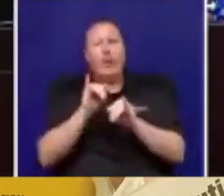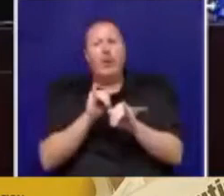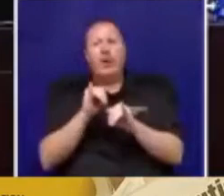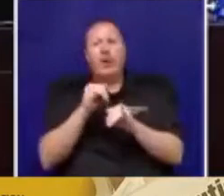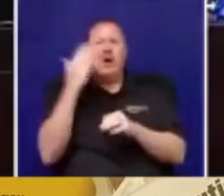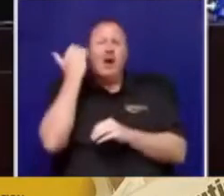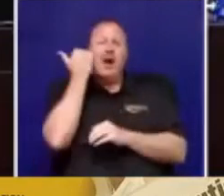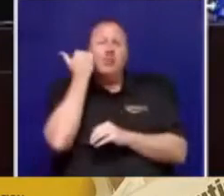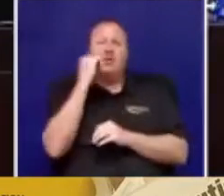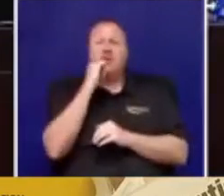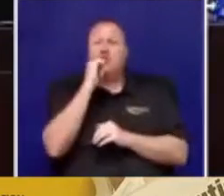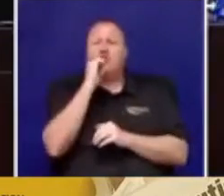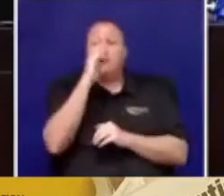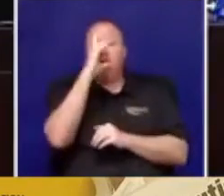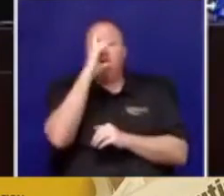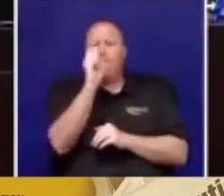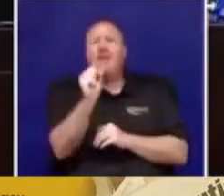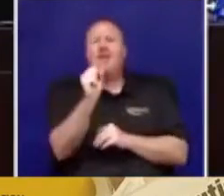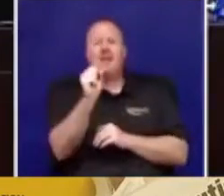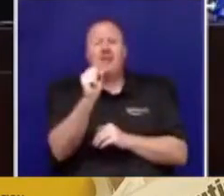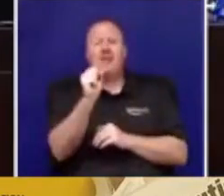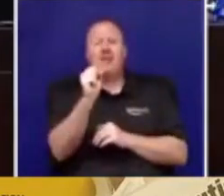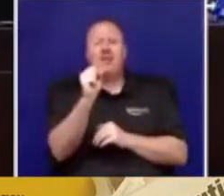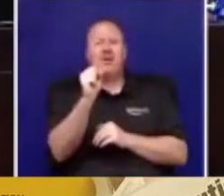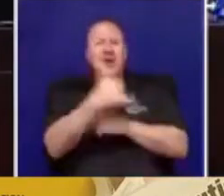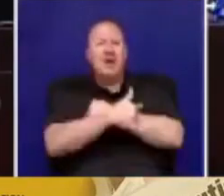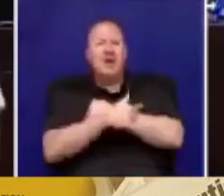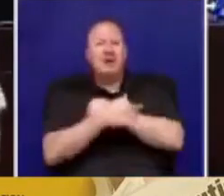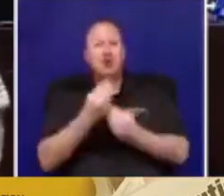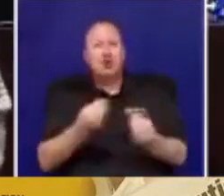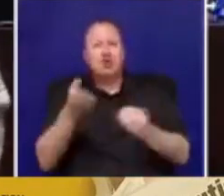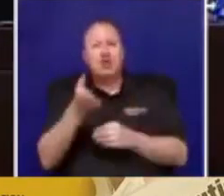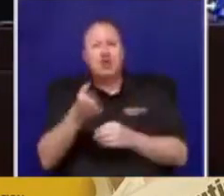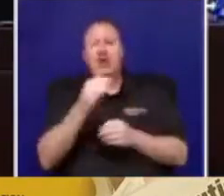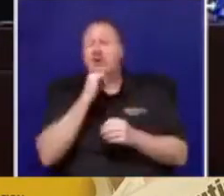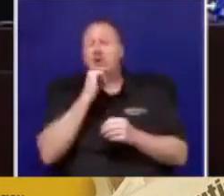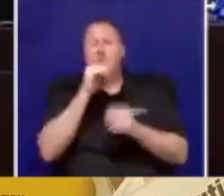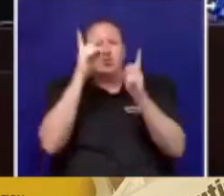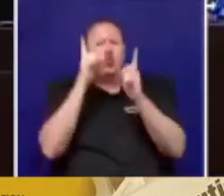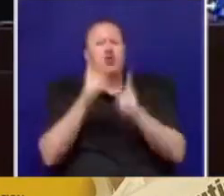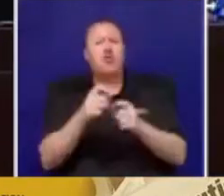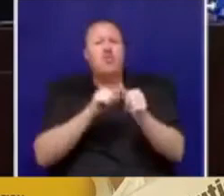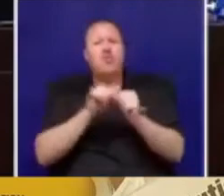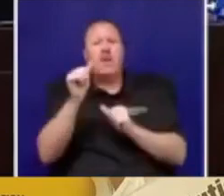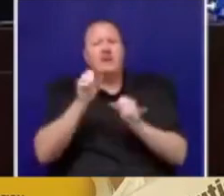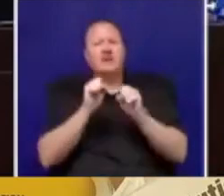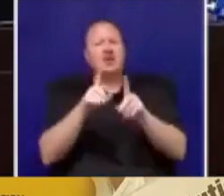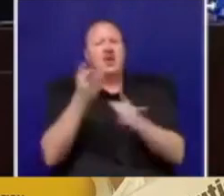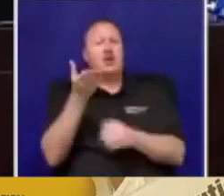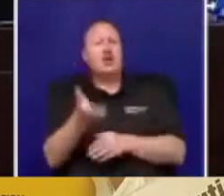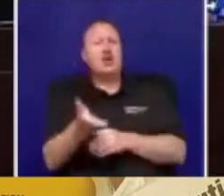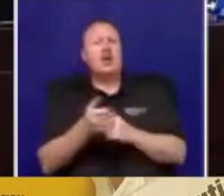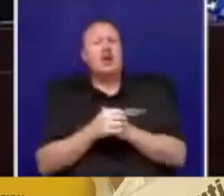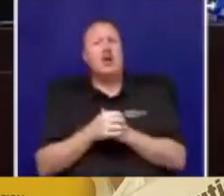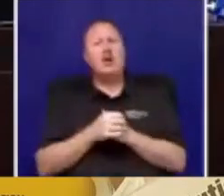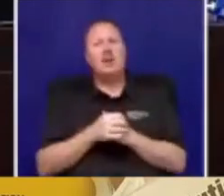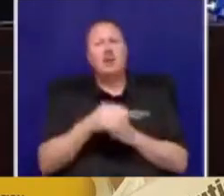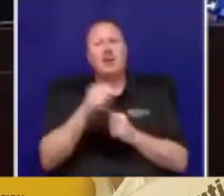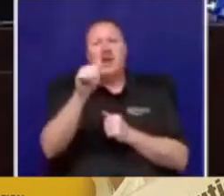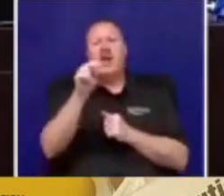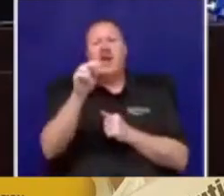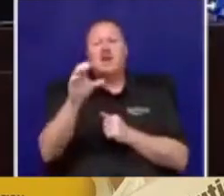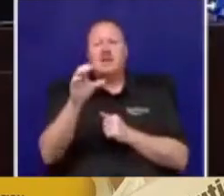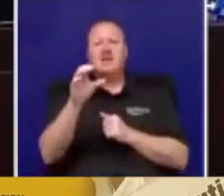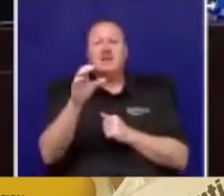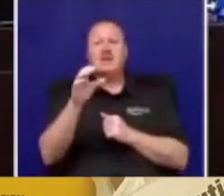that our children or the children in this country are deserving of the best education the world has to offer. The ANC is